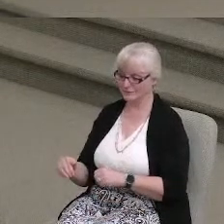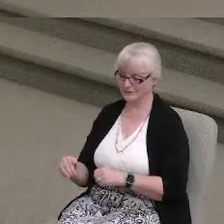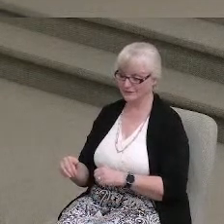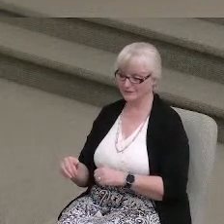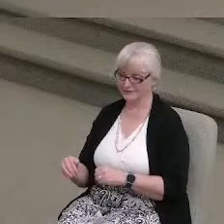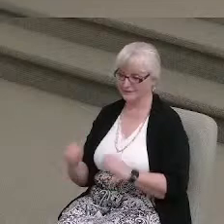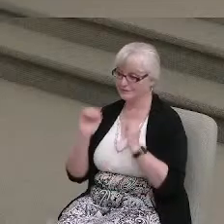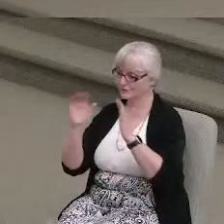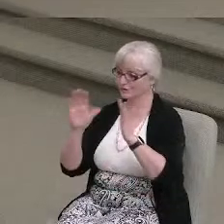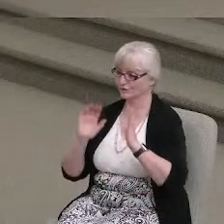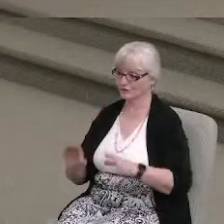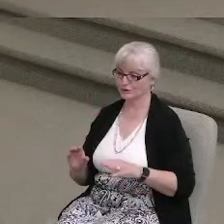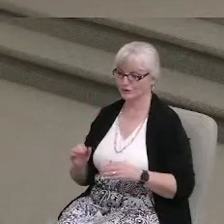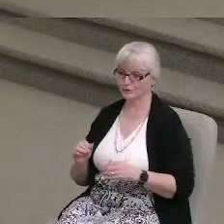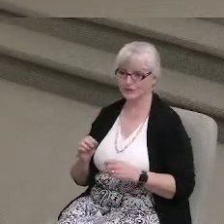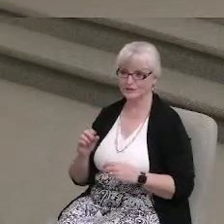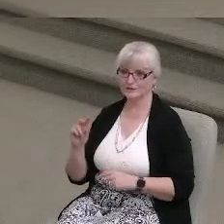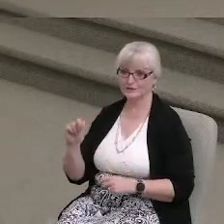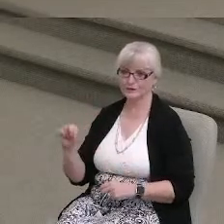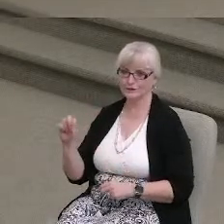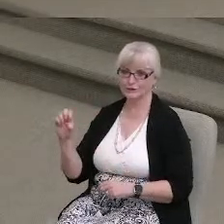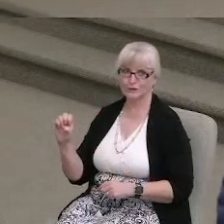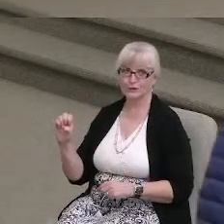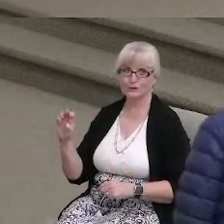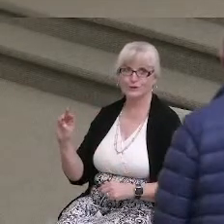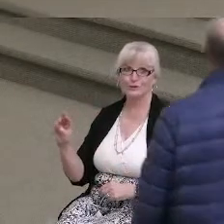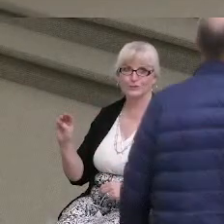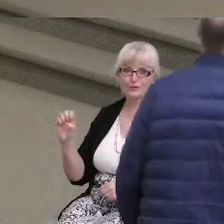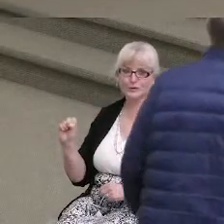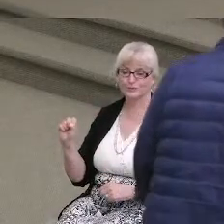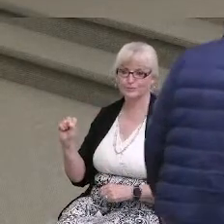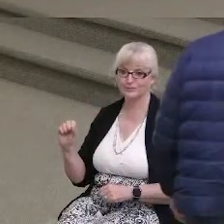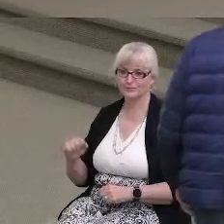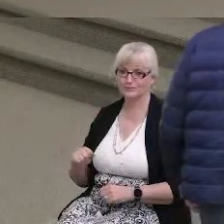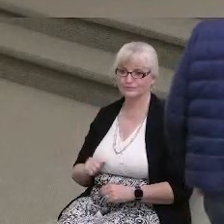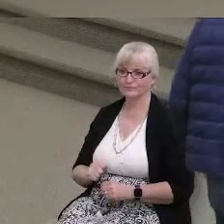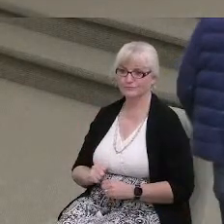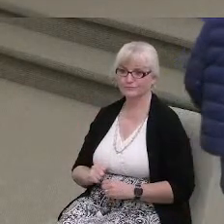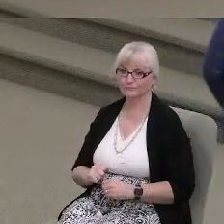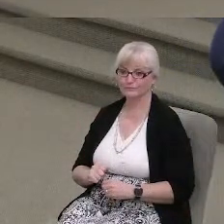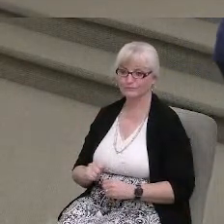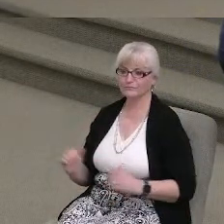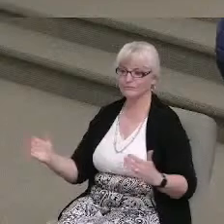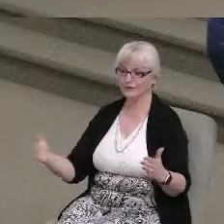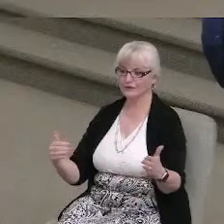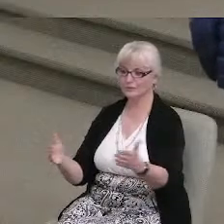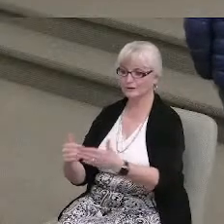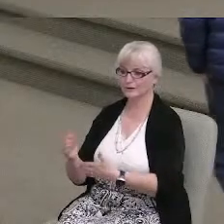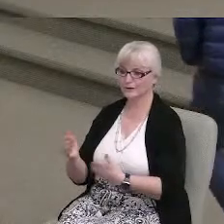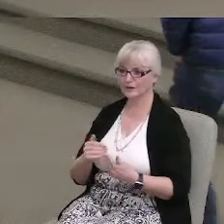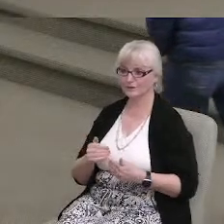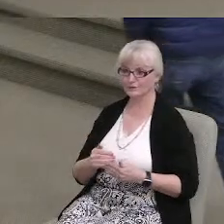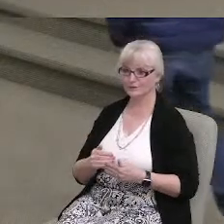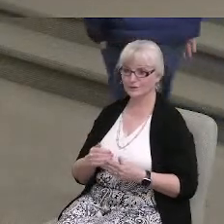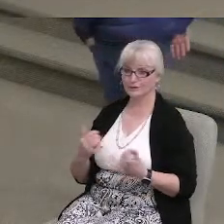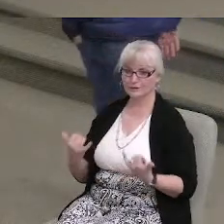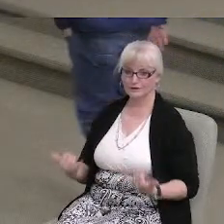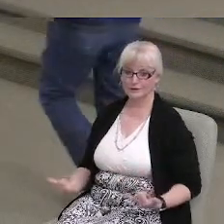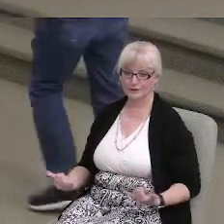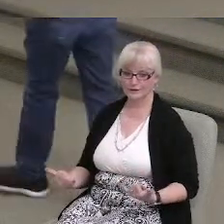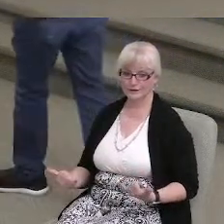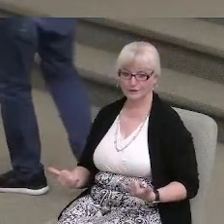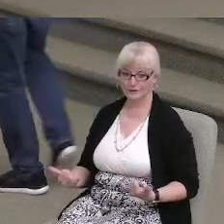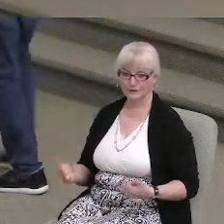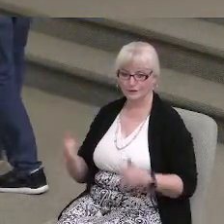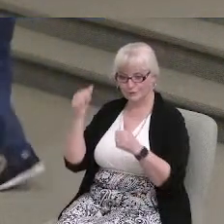news we could be given. As we gather today on this blessed Easter, we're reminded of the incredible